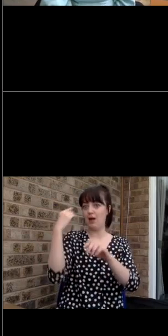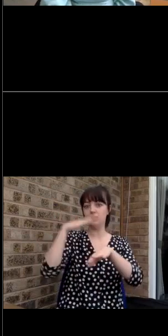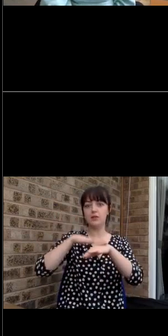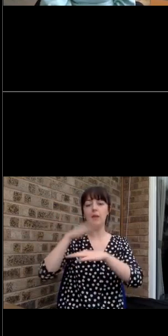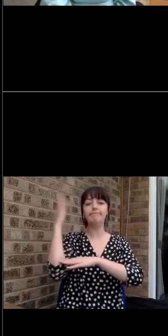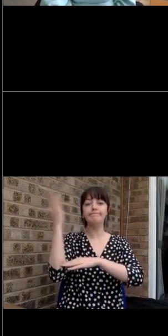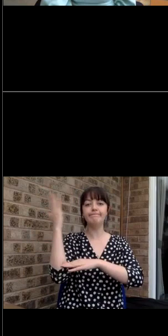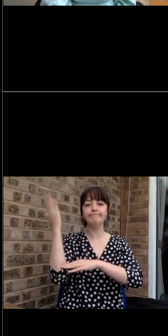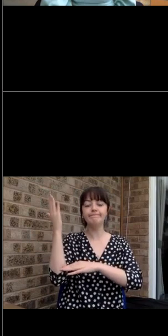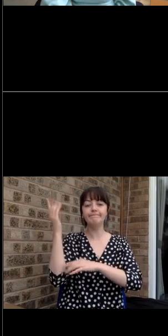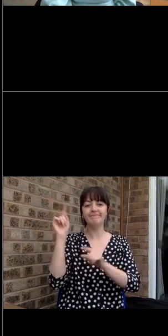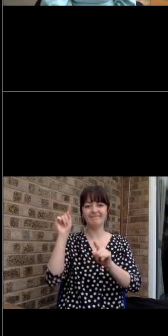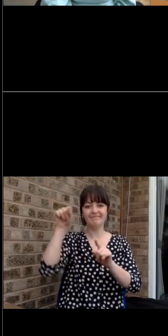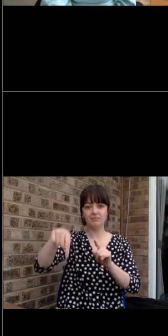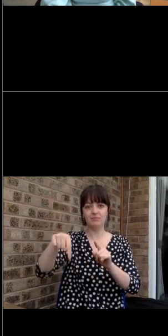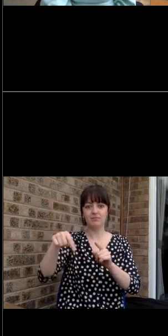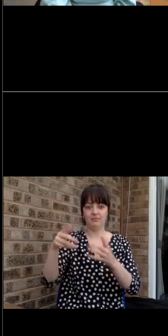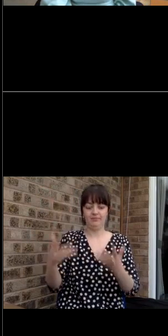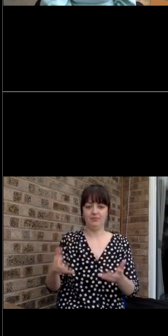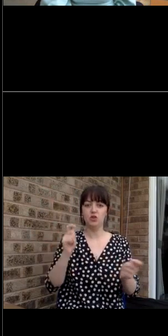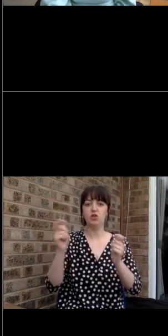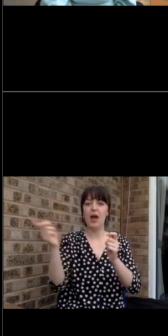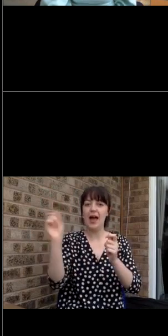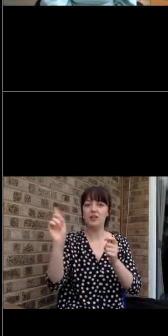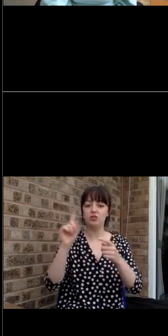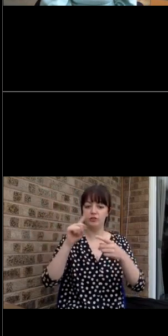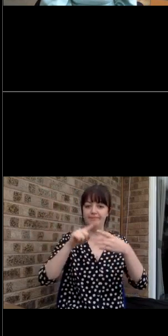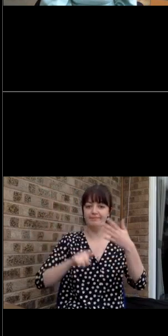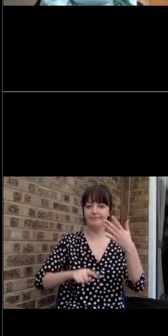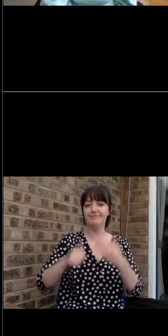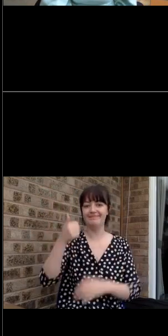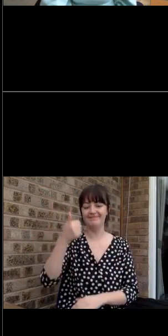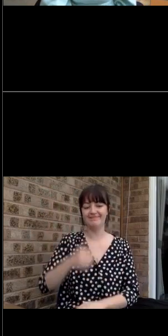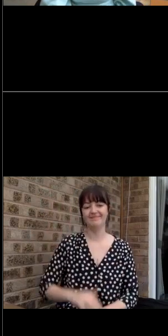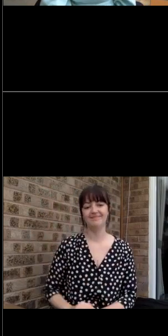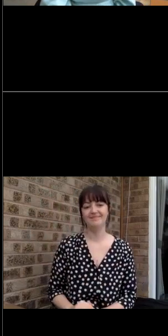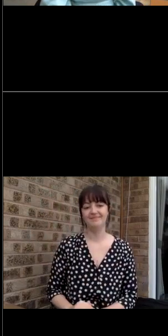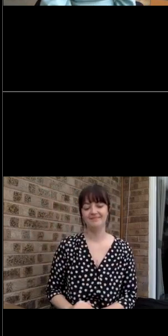our supplementary consultation earlier on this year.